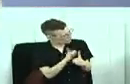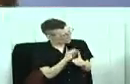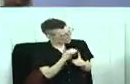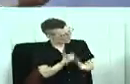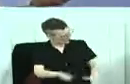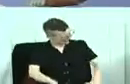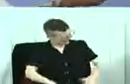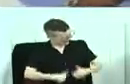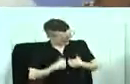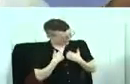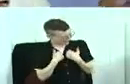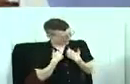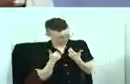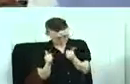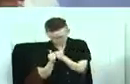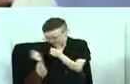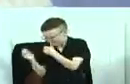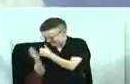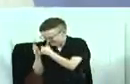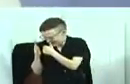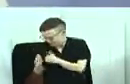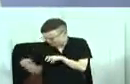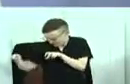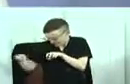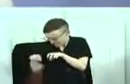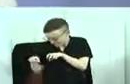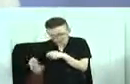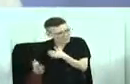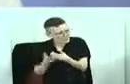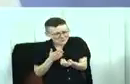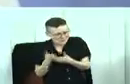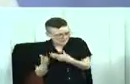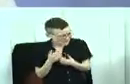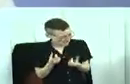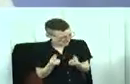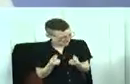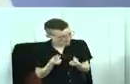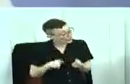with a neighbor next to you. But whatever it is we do as we